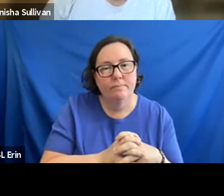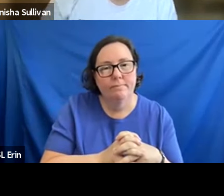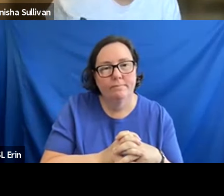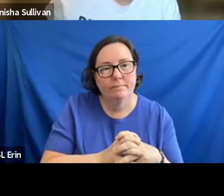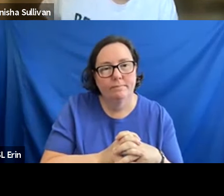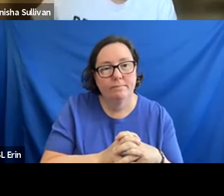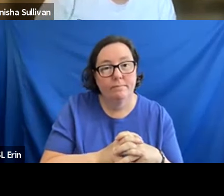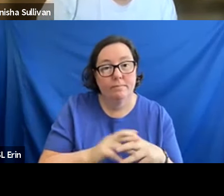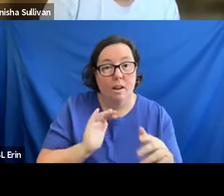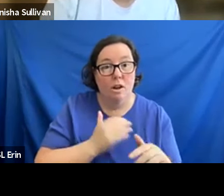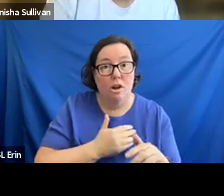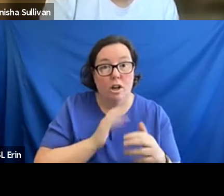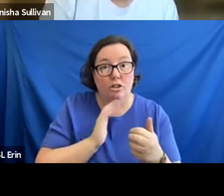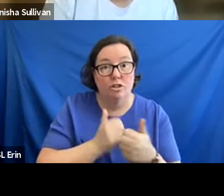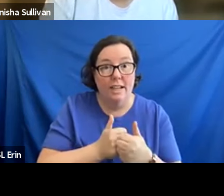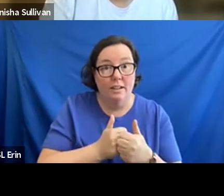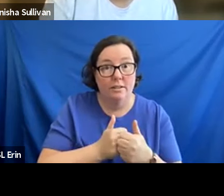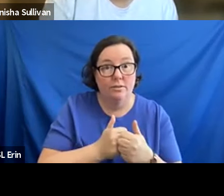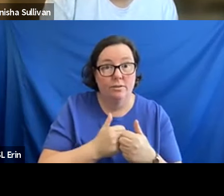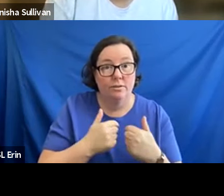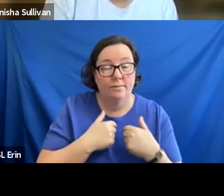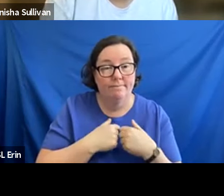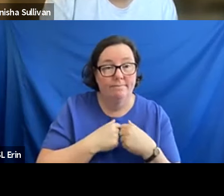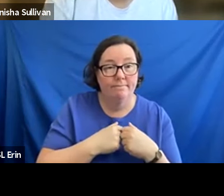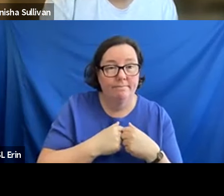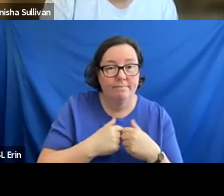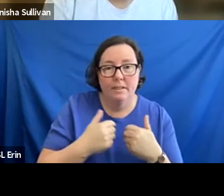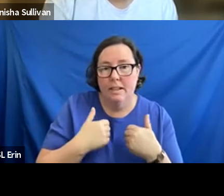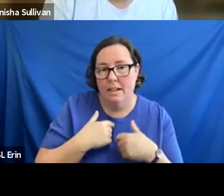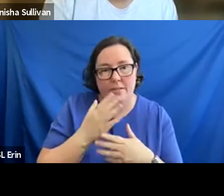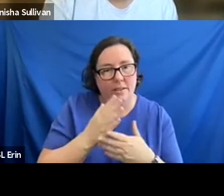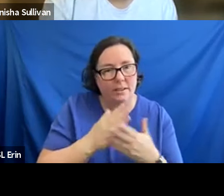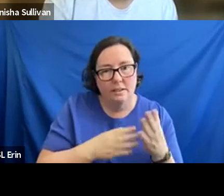The challenge here is having some way